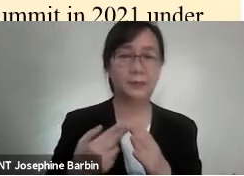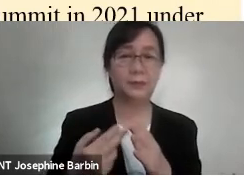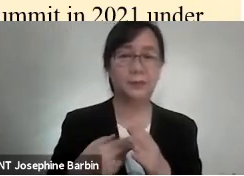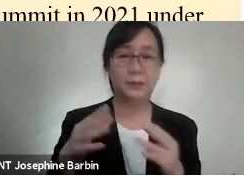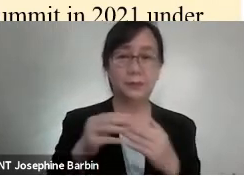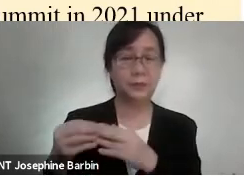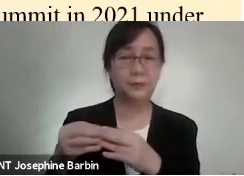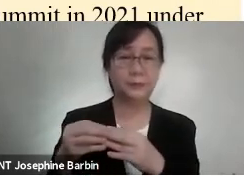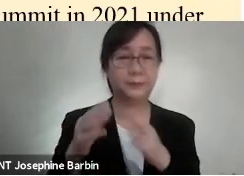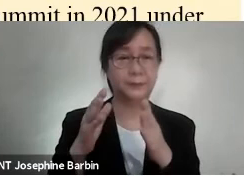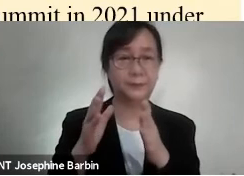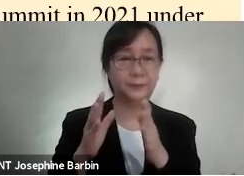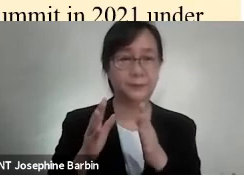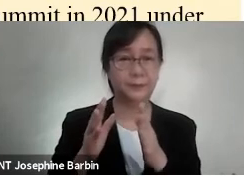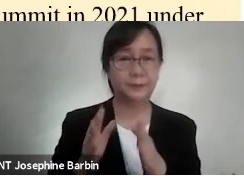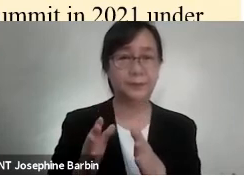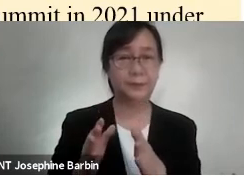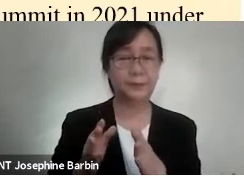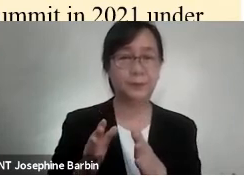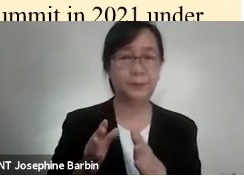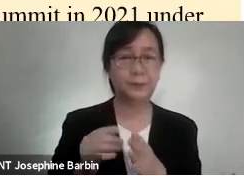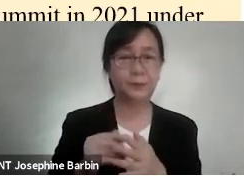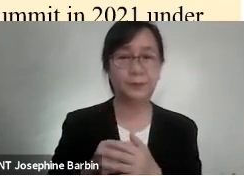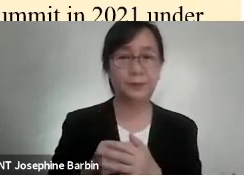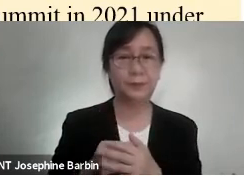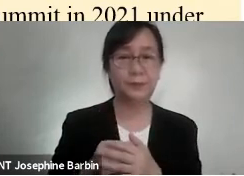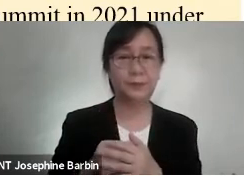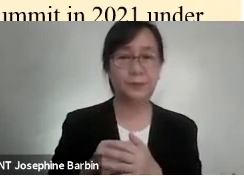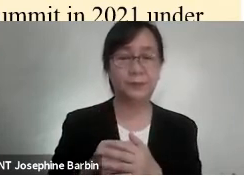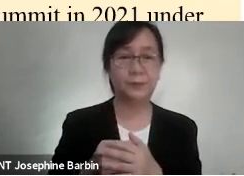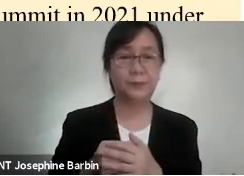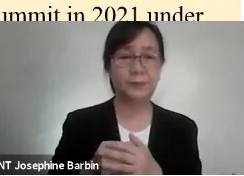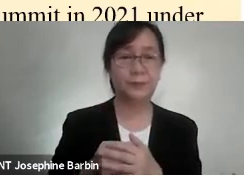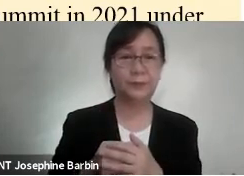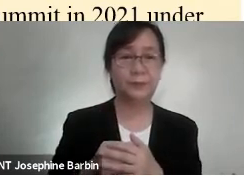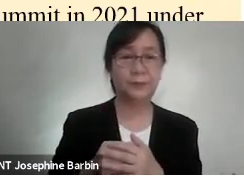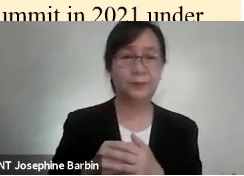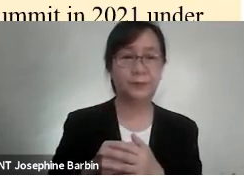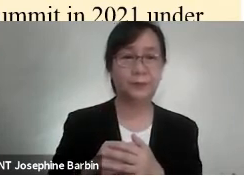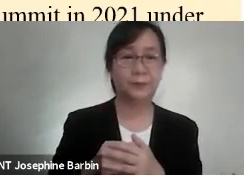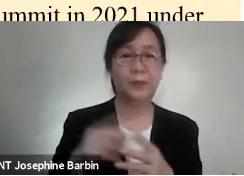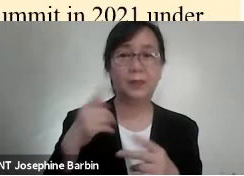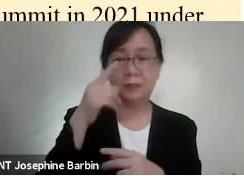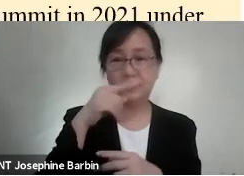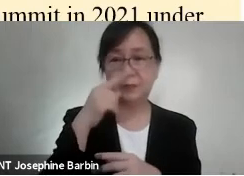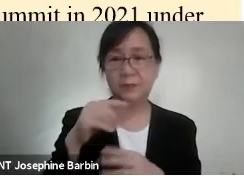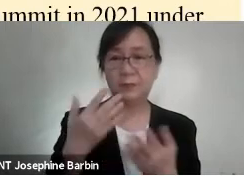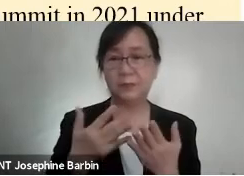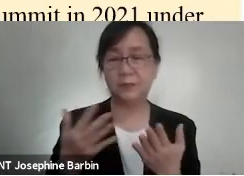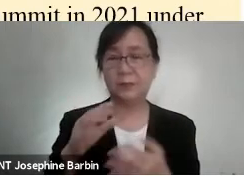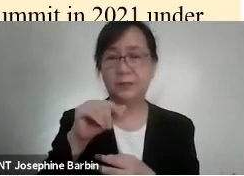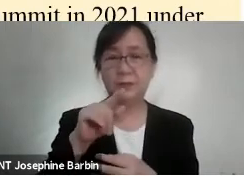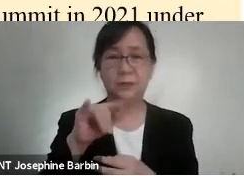of Mr. Wan Chai Rujanawong, the ACWC representative of Thailand to ACWC